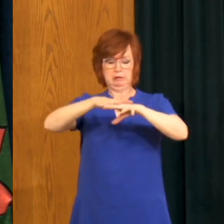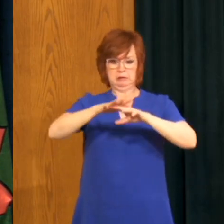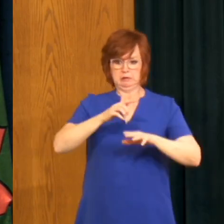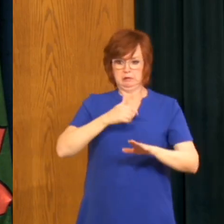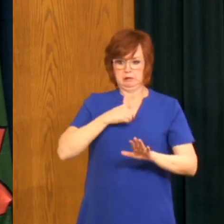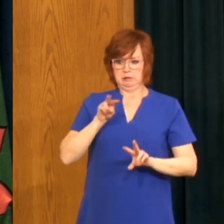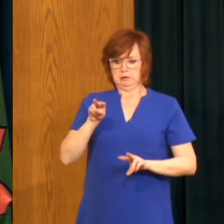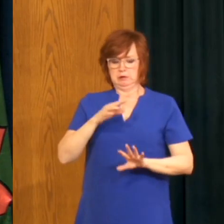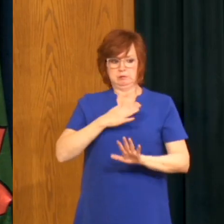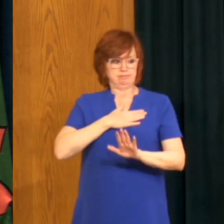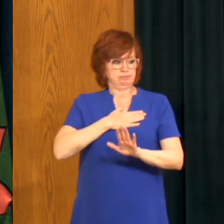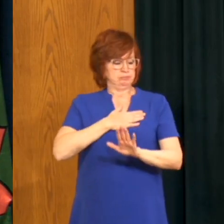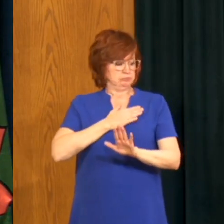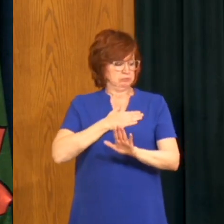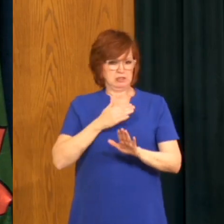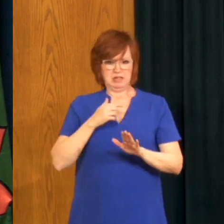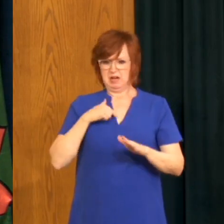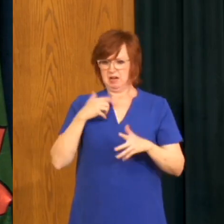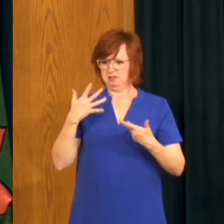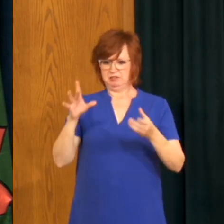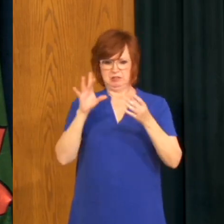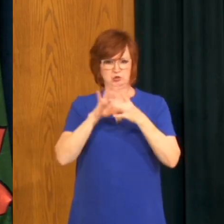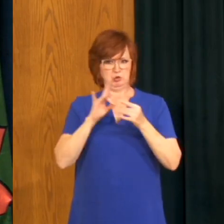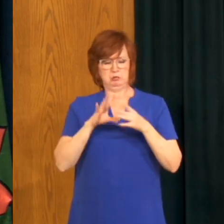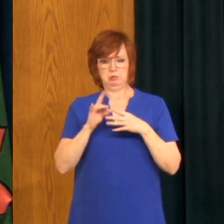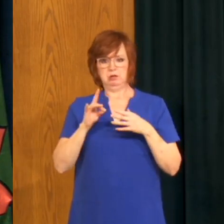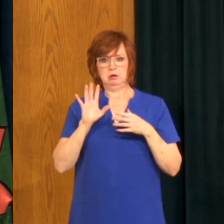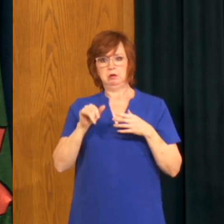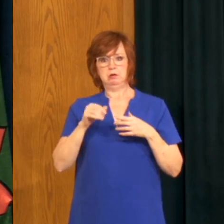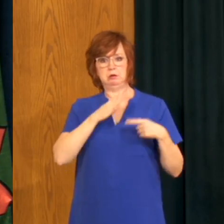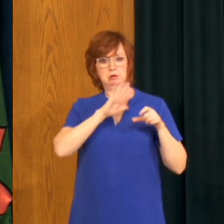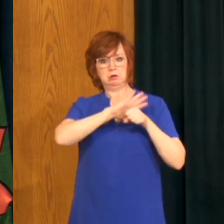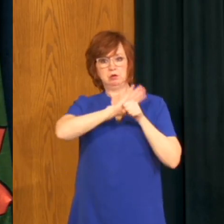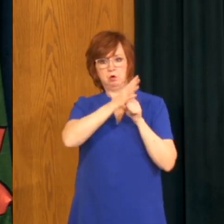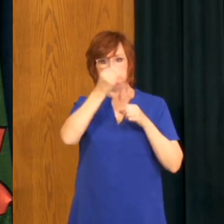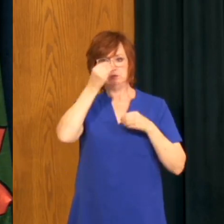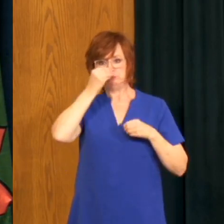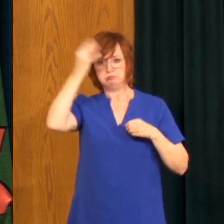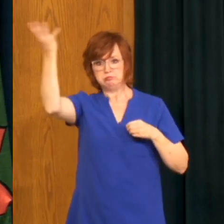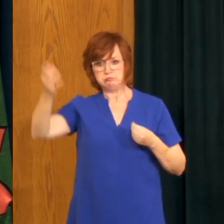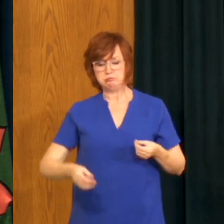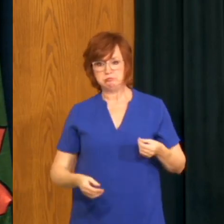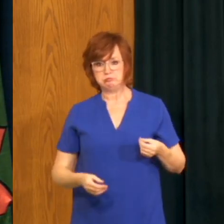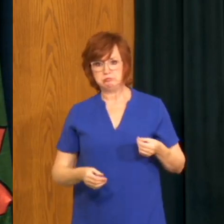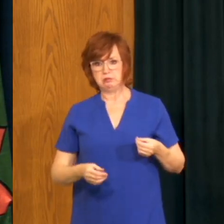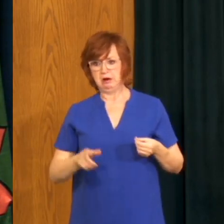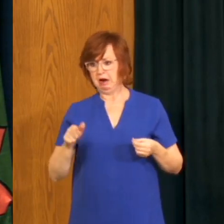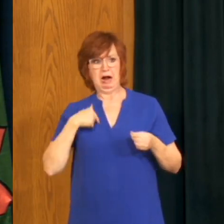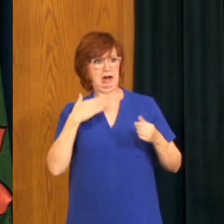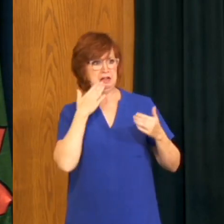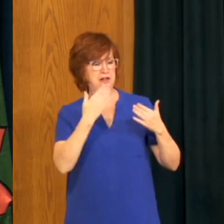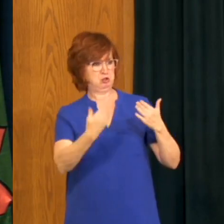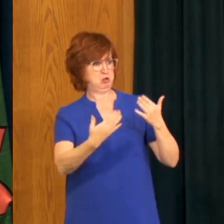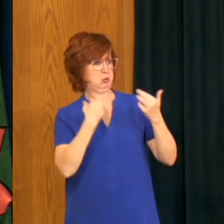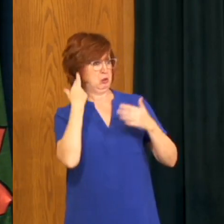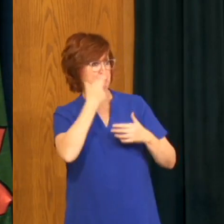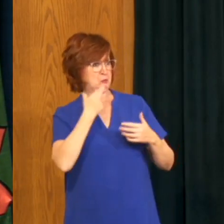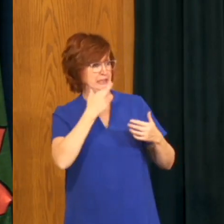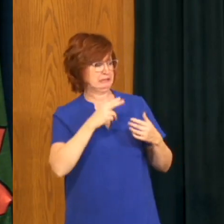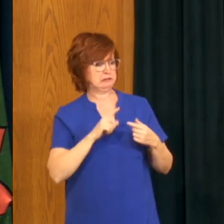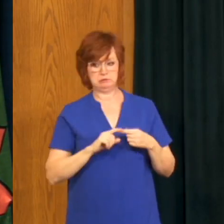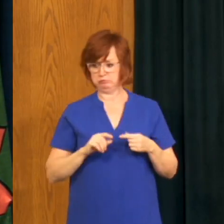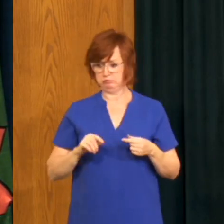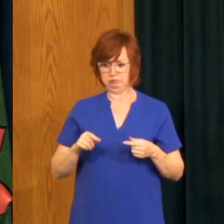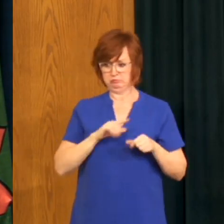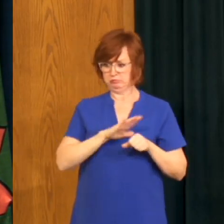really does not distinguish as to the cause of the large gathering, whether it is a curling bonspiel, whether it is a dentist